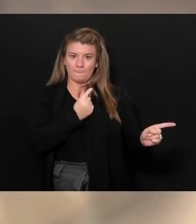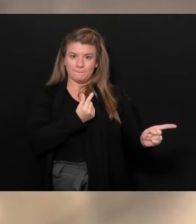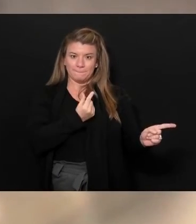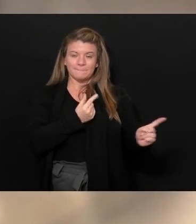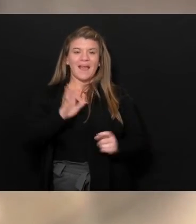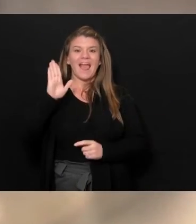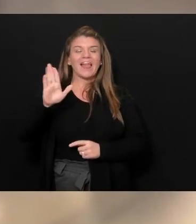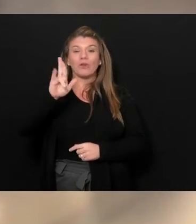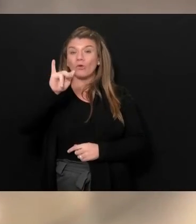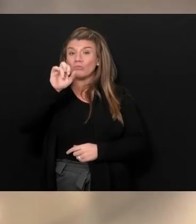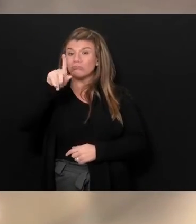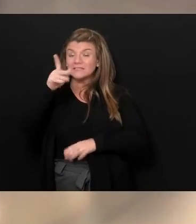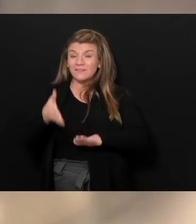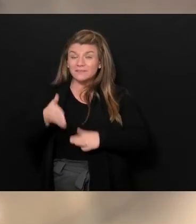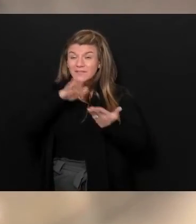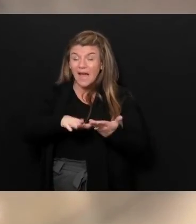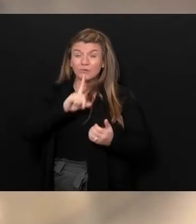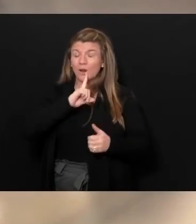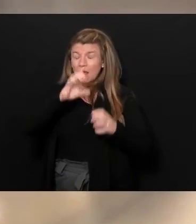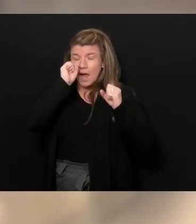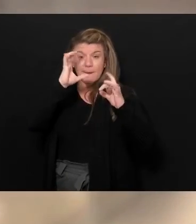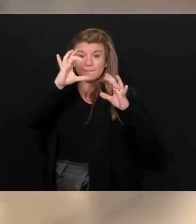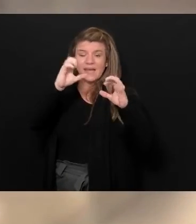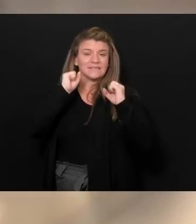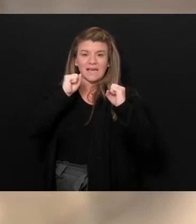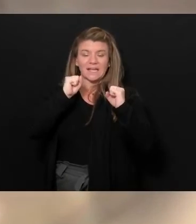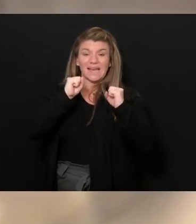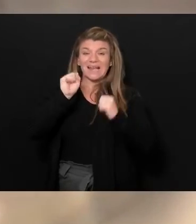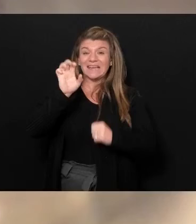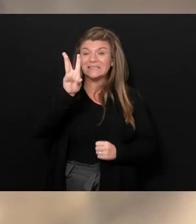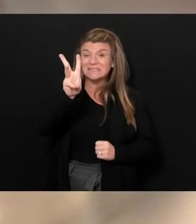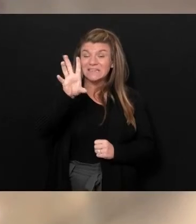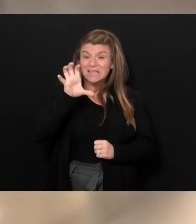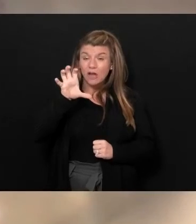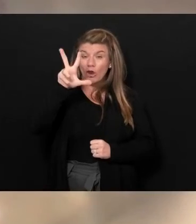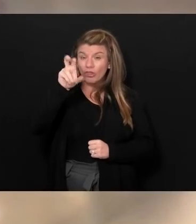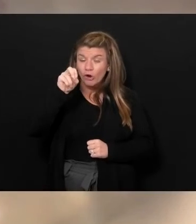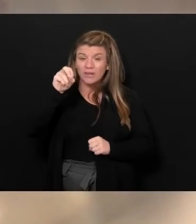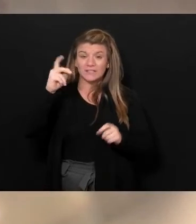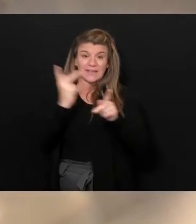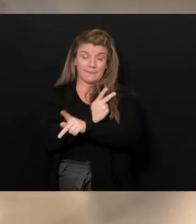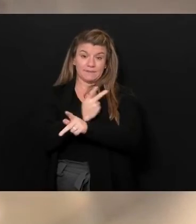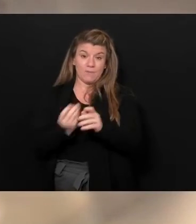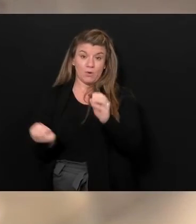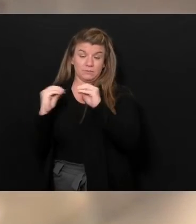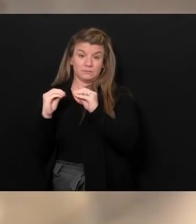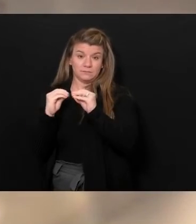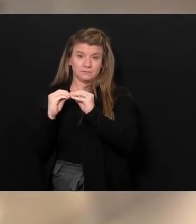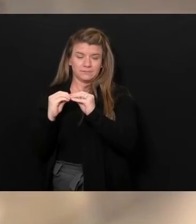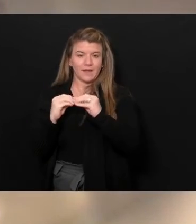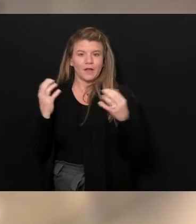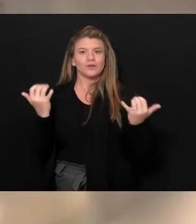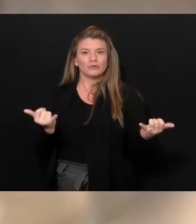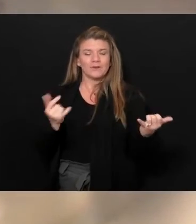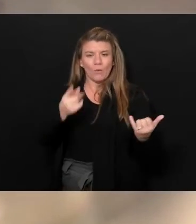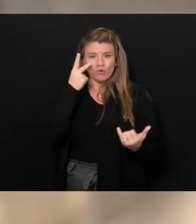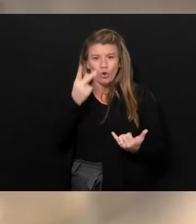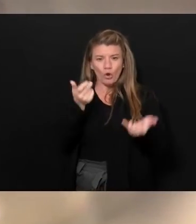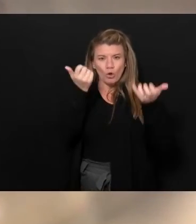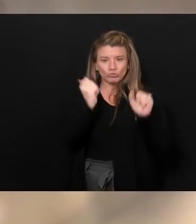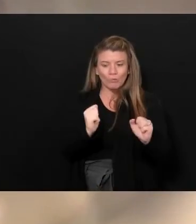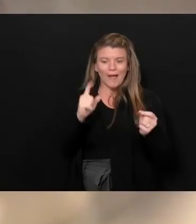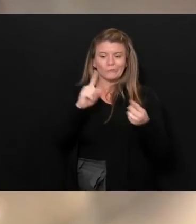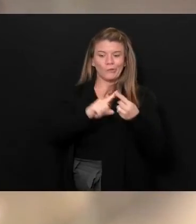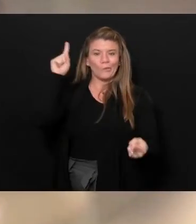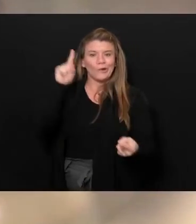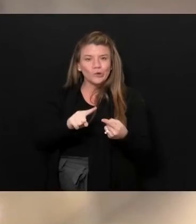And the risk of dying is an amazing 630 times higher. So when we start to look at trying to reduce